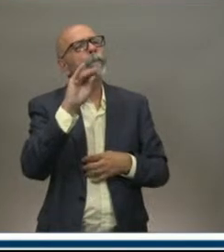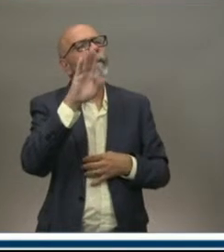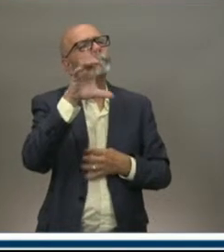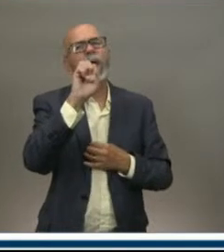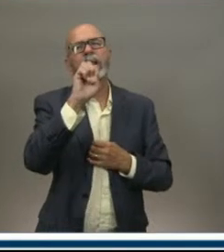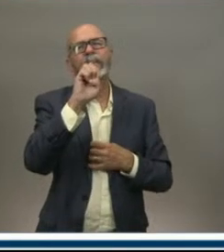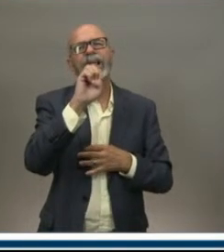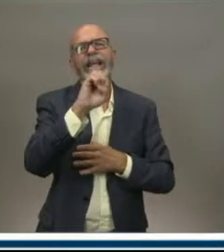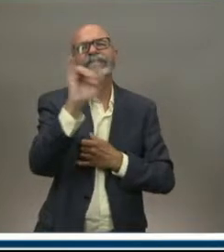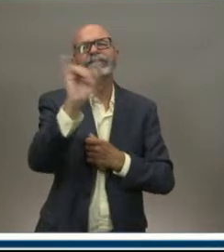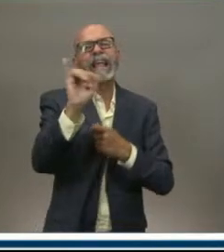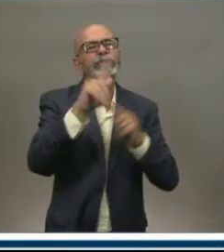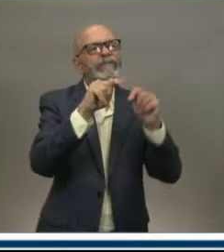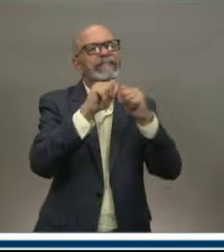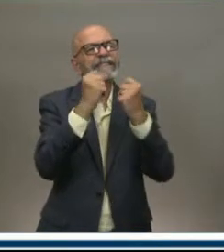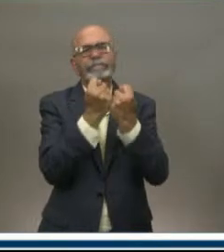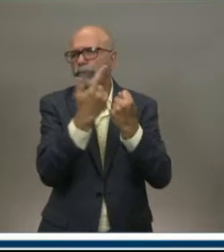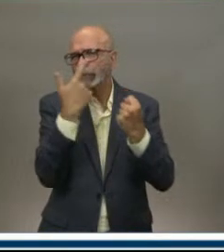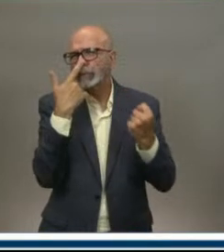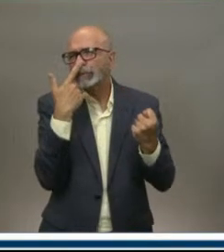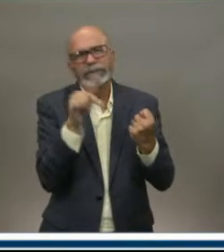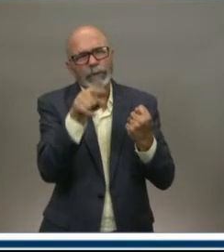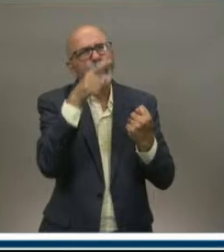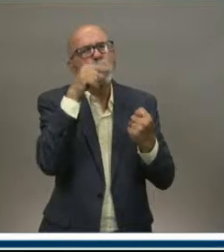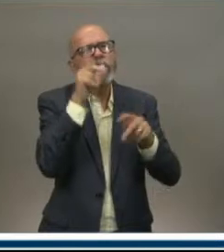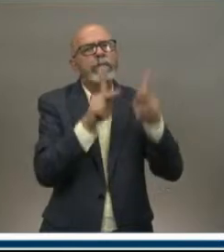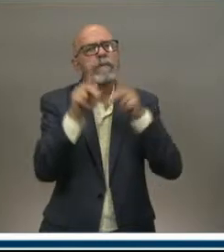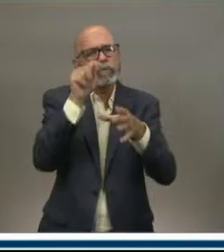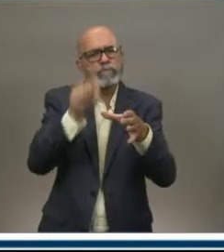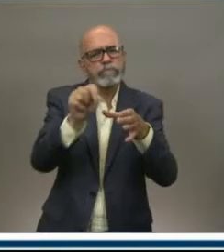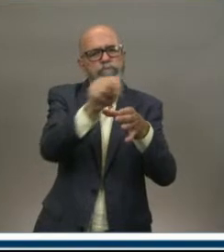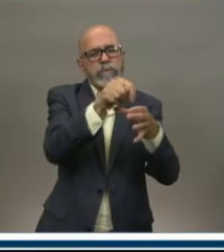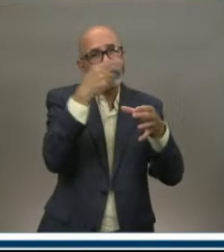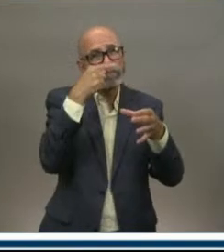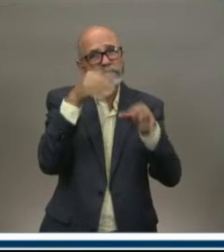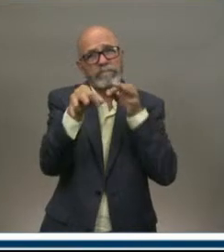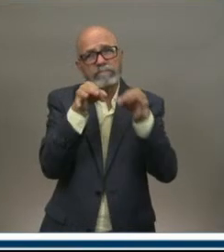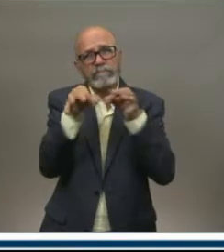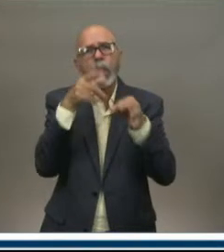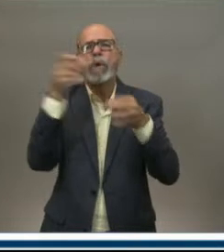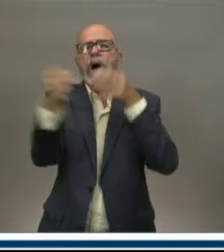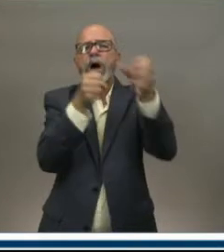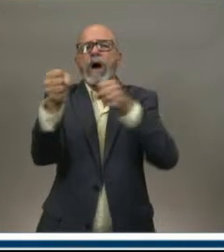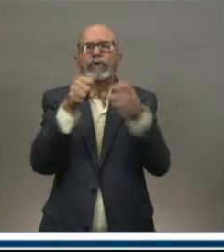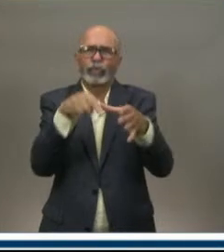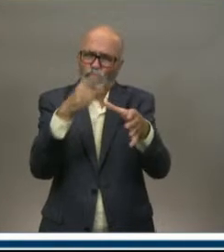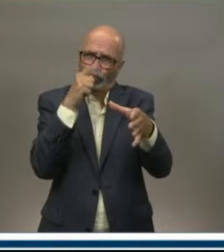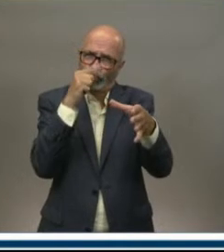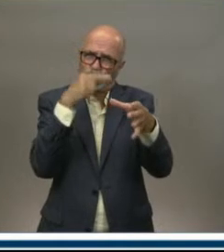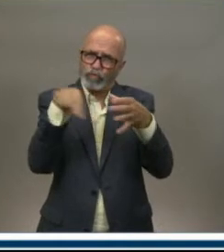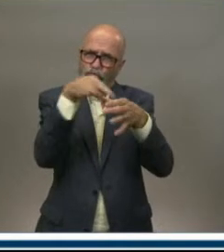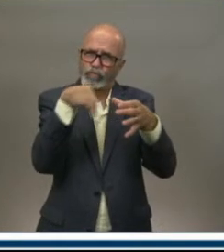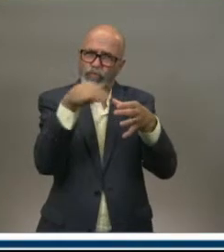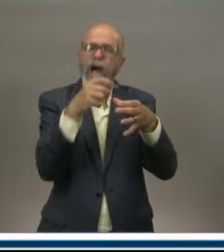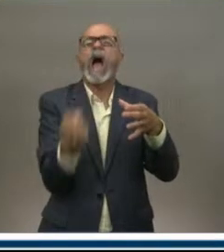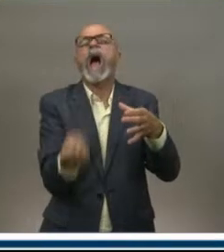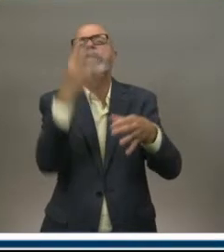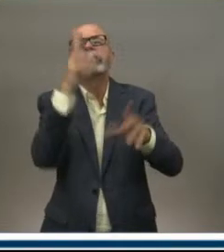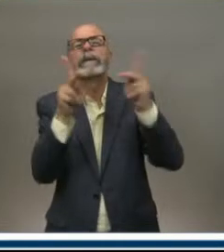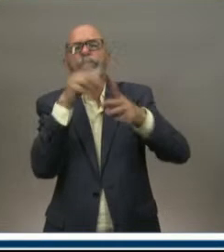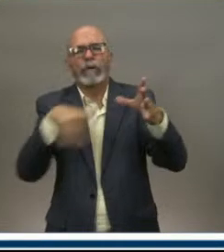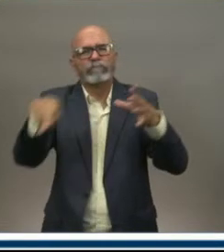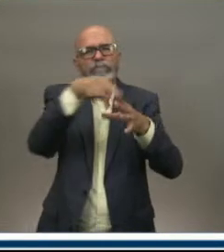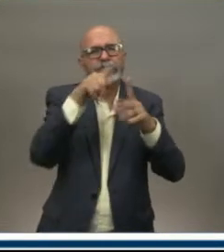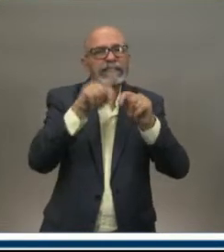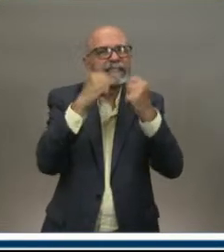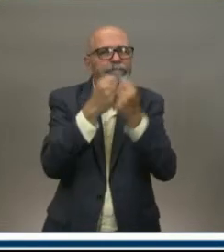be staffing these teams? How will they be hired? How many people are we talking about in terms of the team numbers? Can you talk a little bit more about